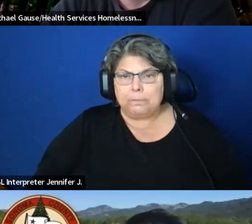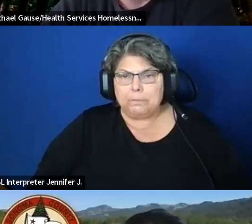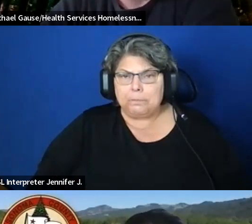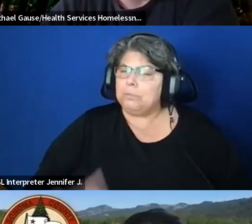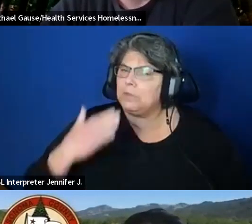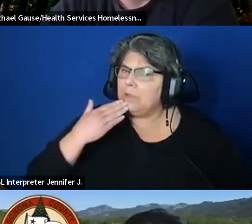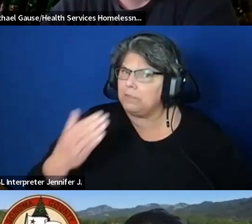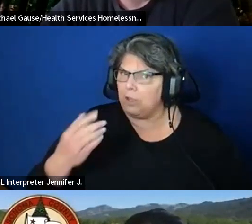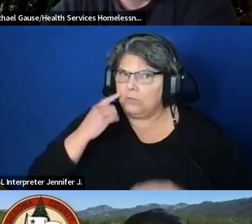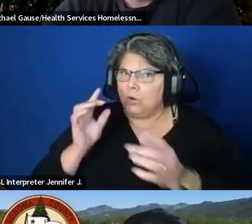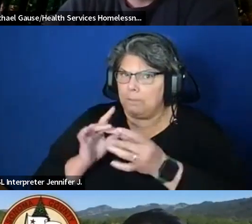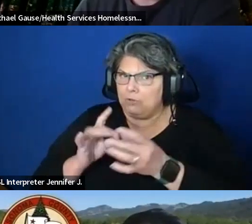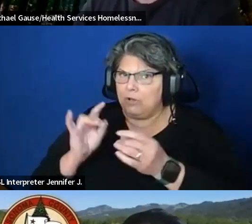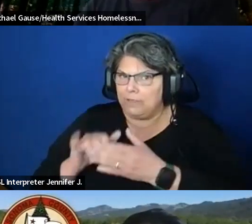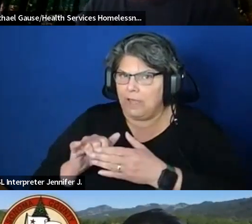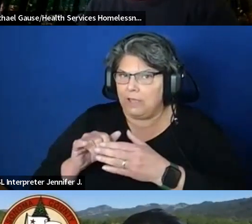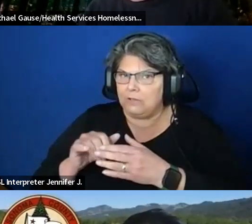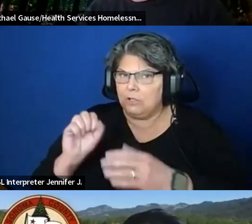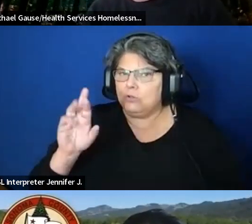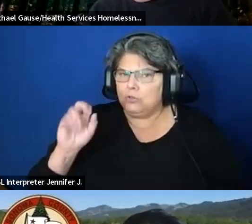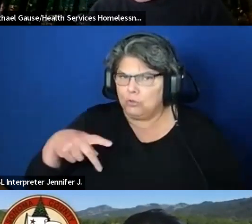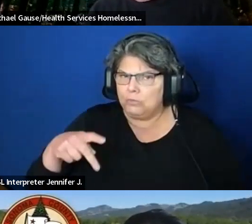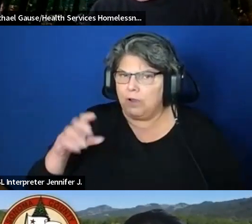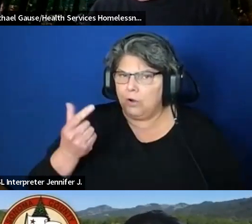Thank you for mentioning that, Supervisor Gore.